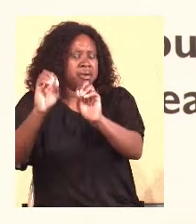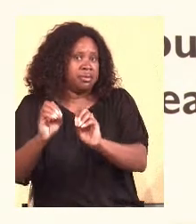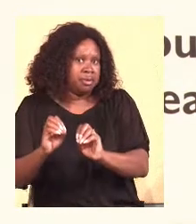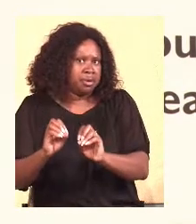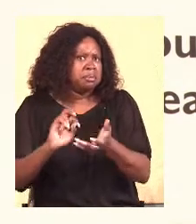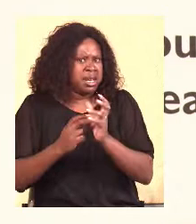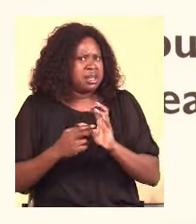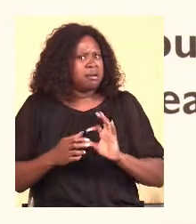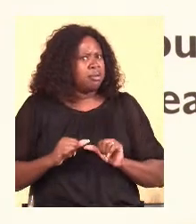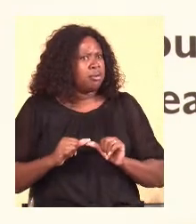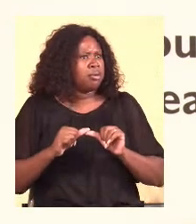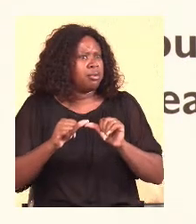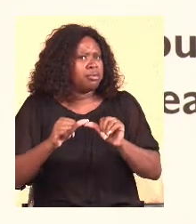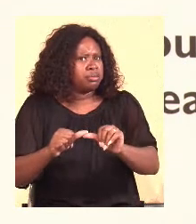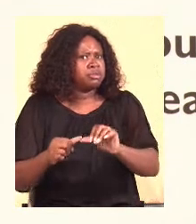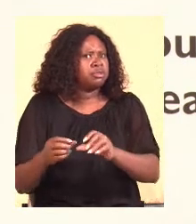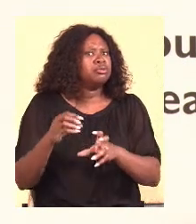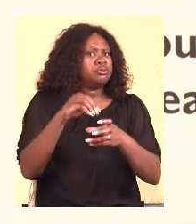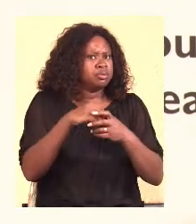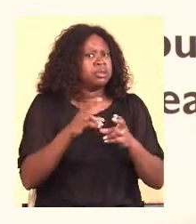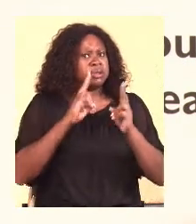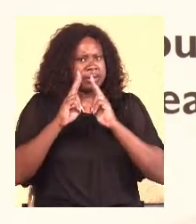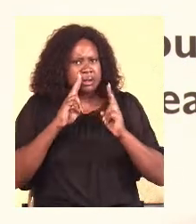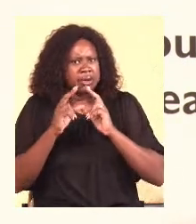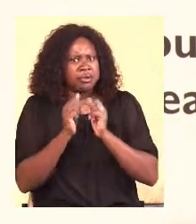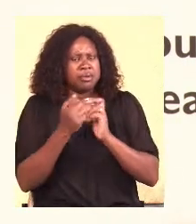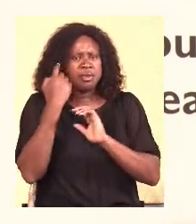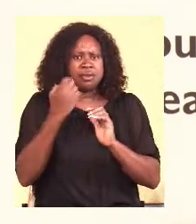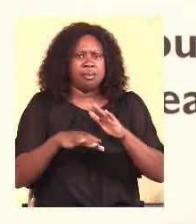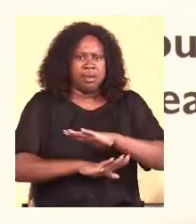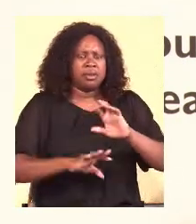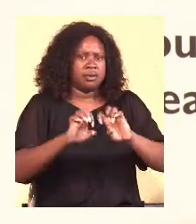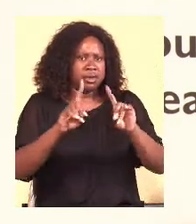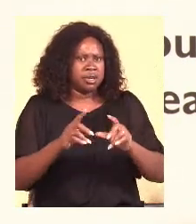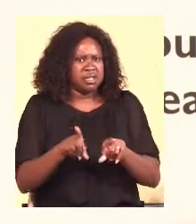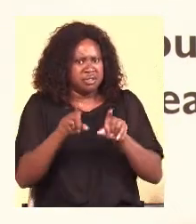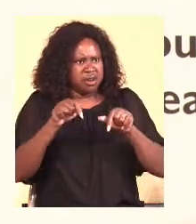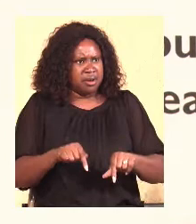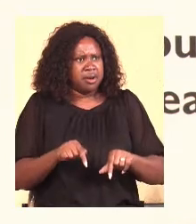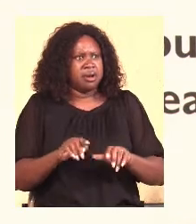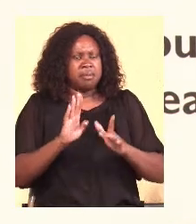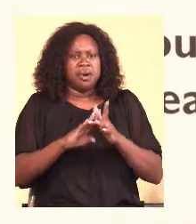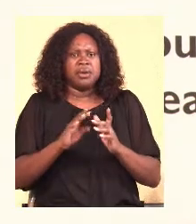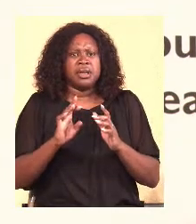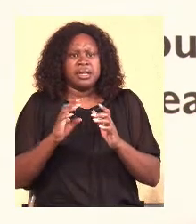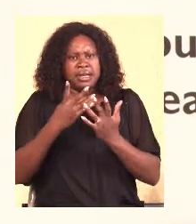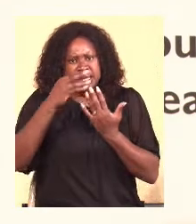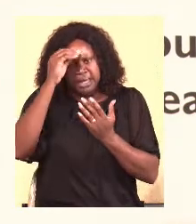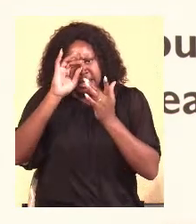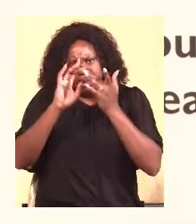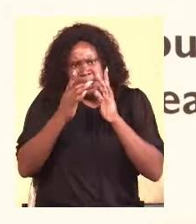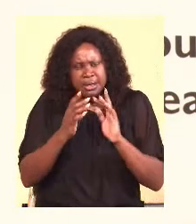is continuous engagement, discussions, even now, dealing with the aspects of e-learning, dealing with